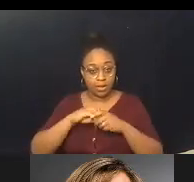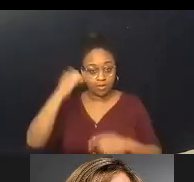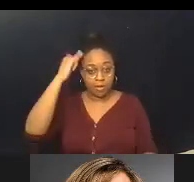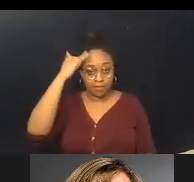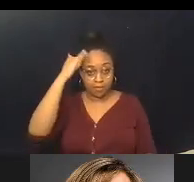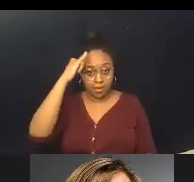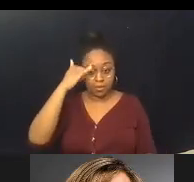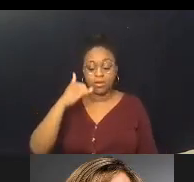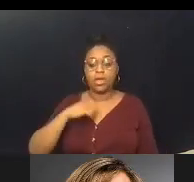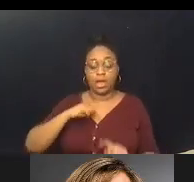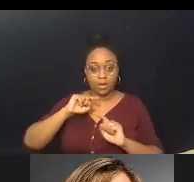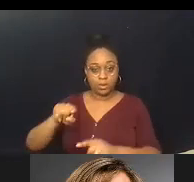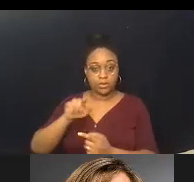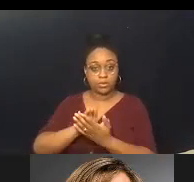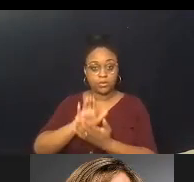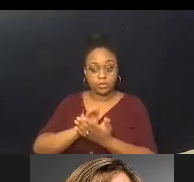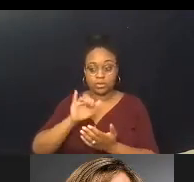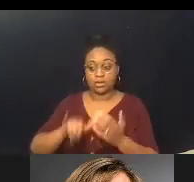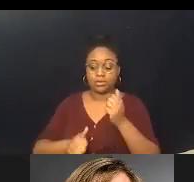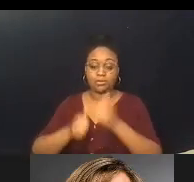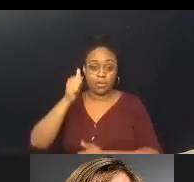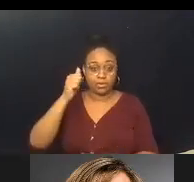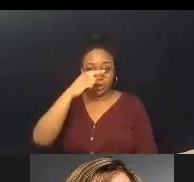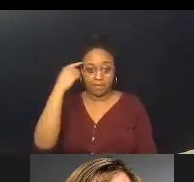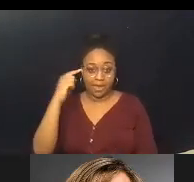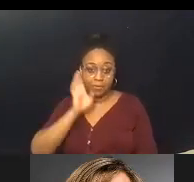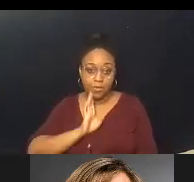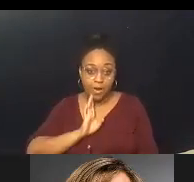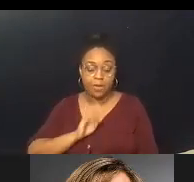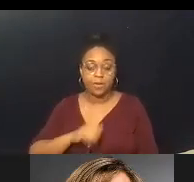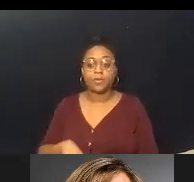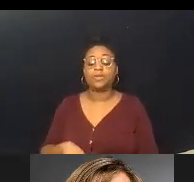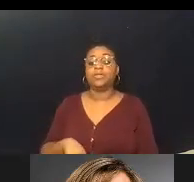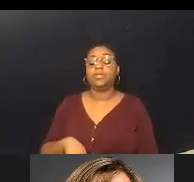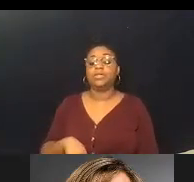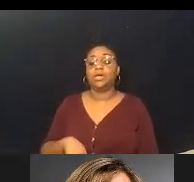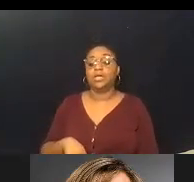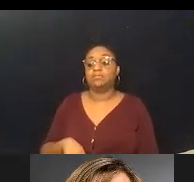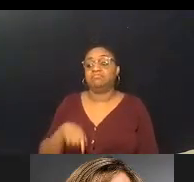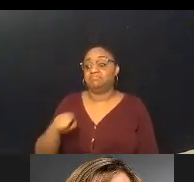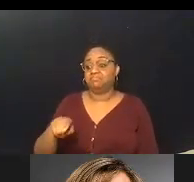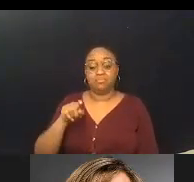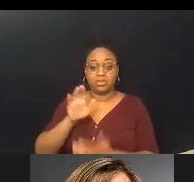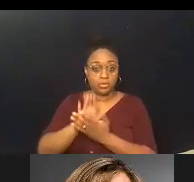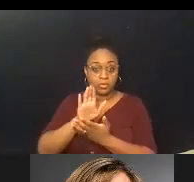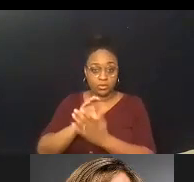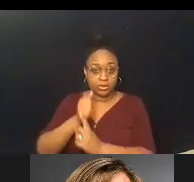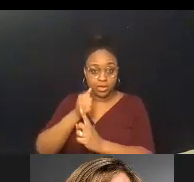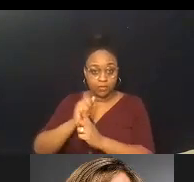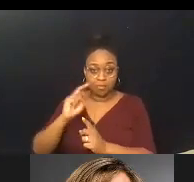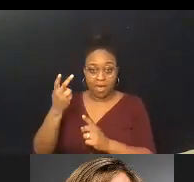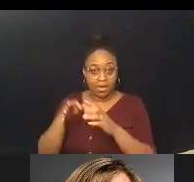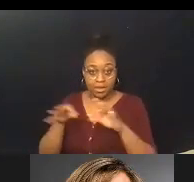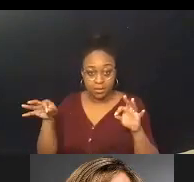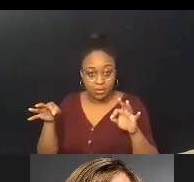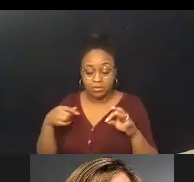brown school. I went to a bilingual school where we spoke in Spanish half the day. And so I never